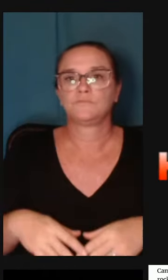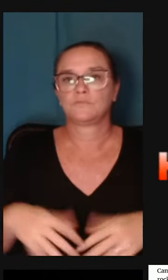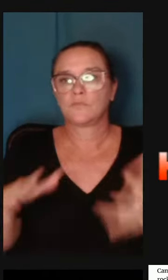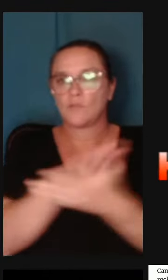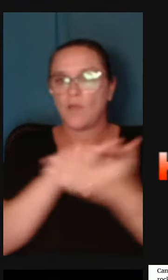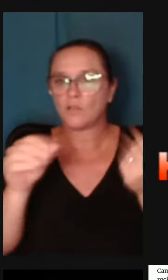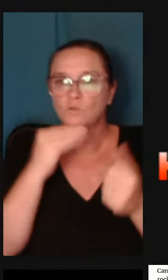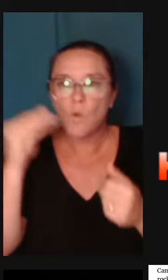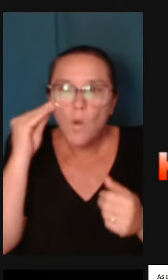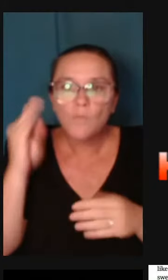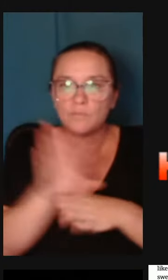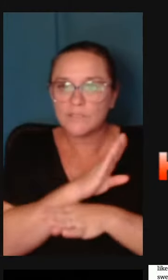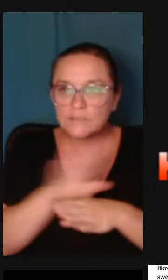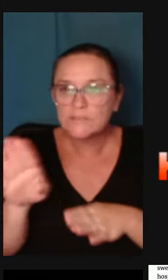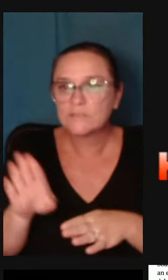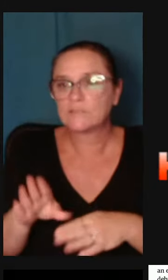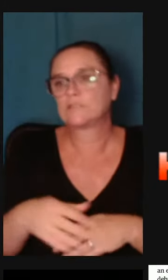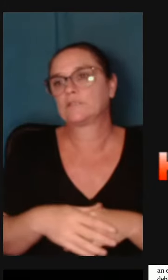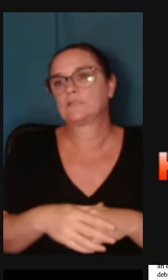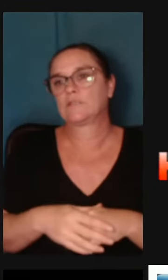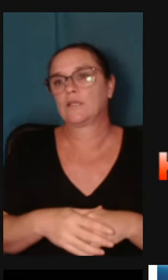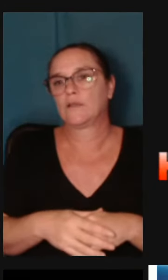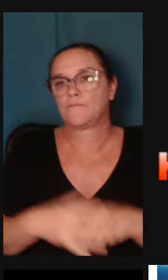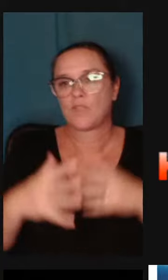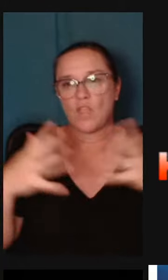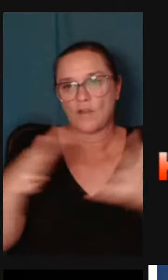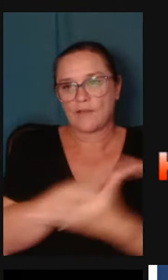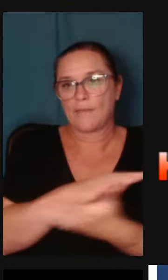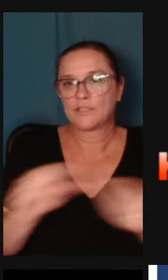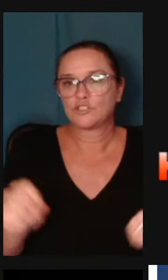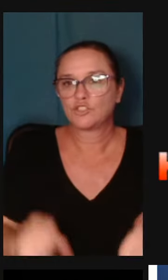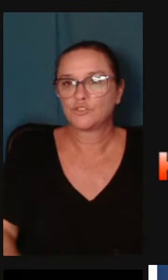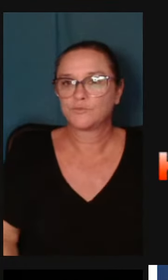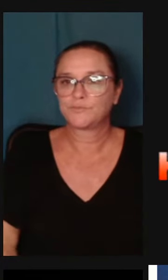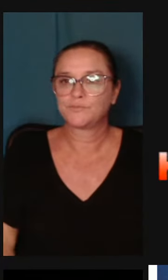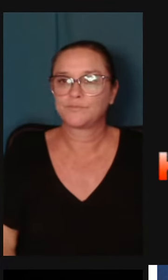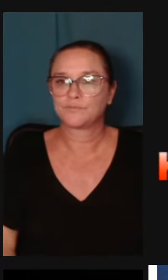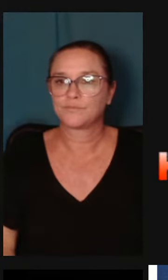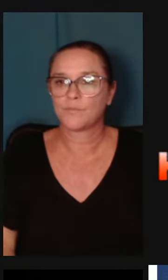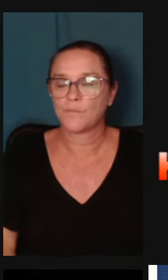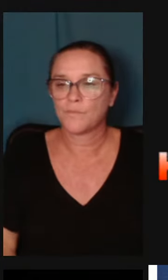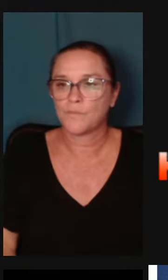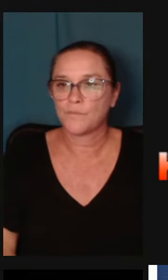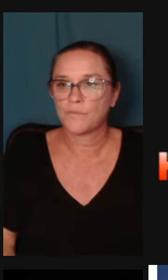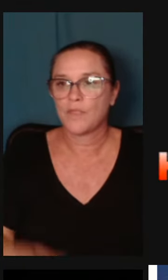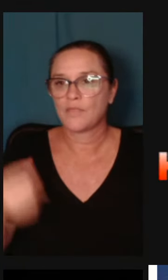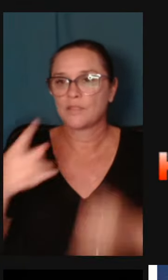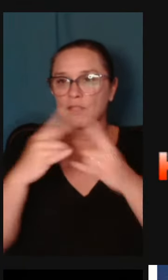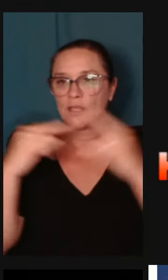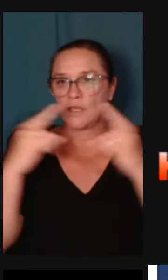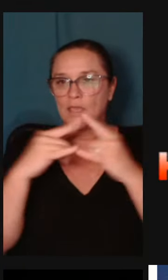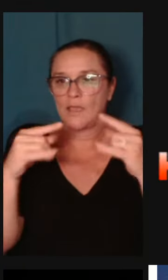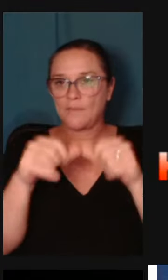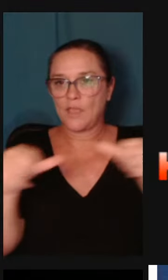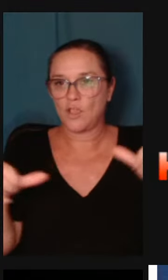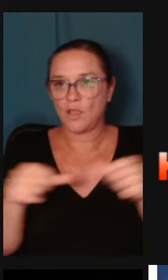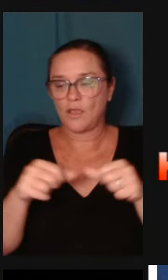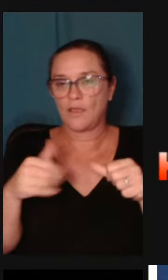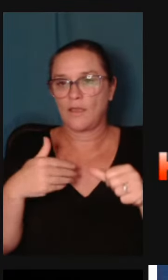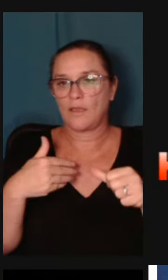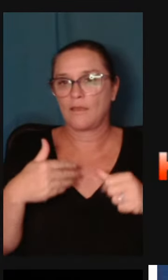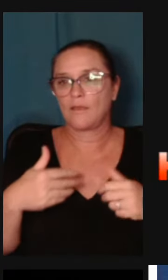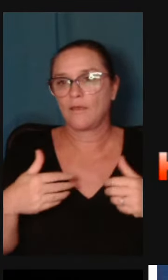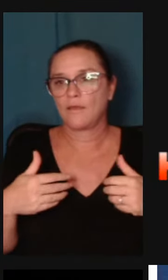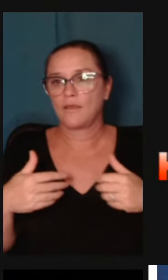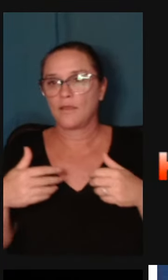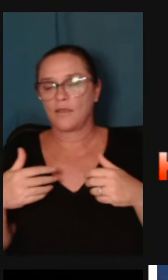and lots of damages there as well. So the campground, there was a shelter, there